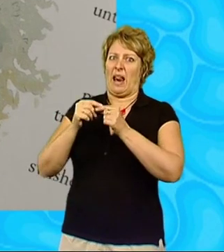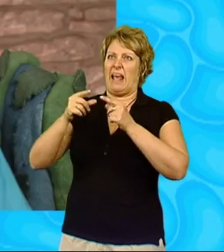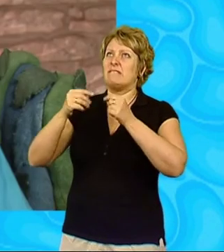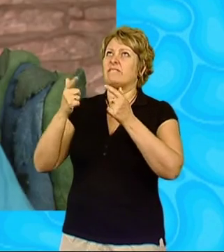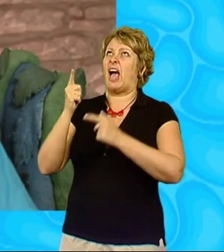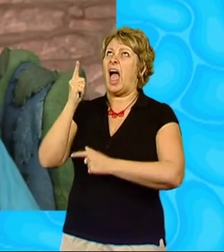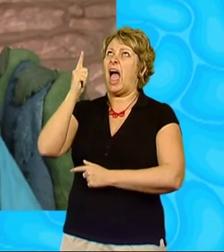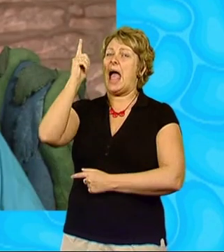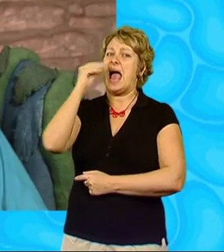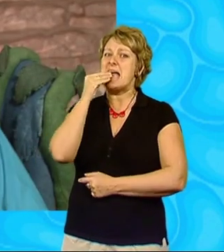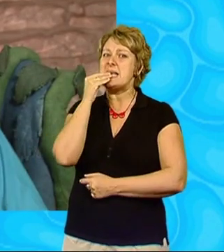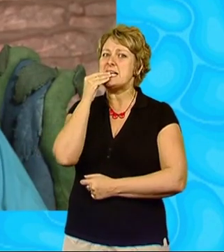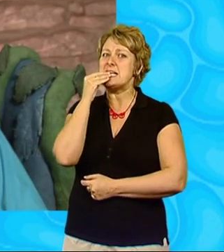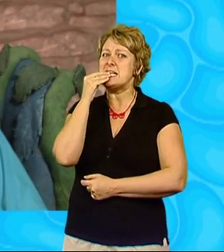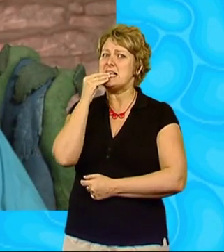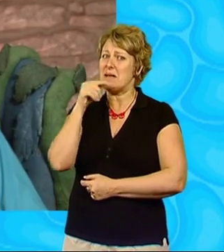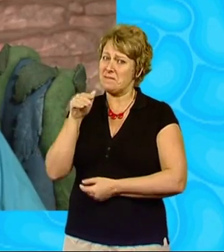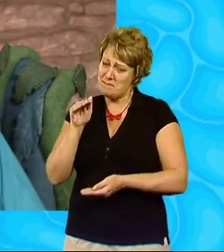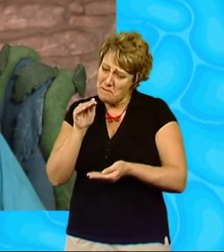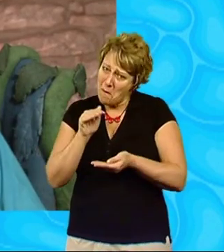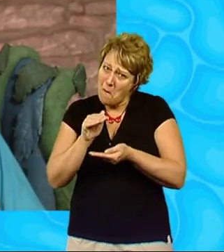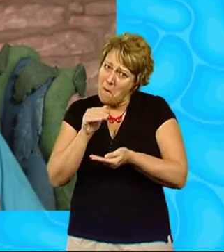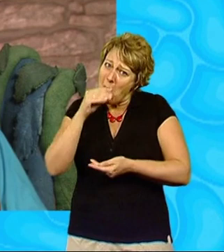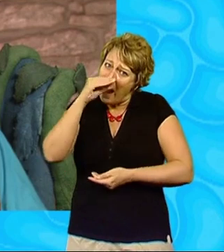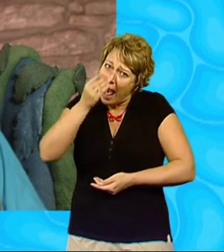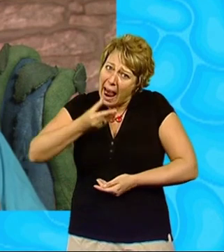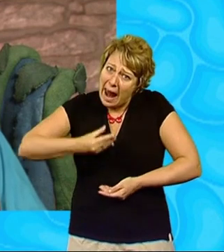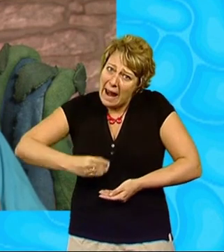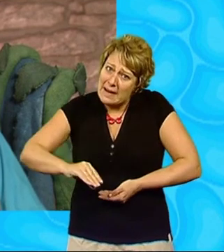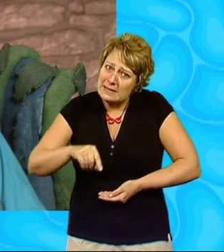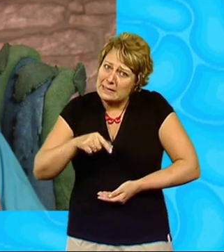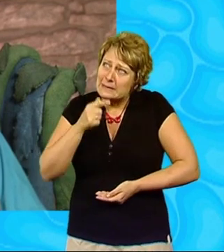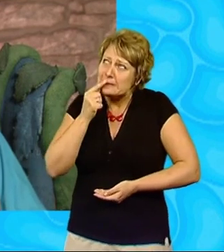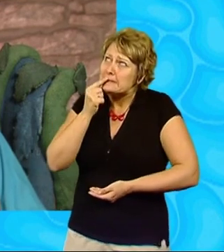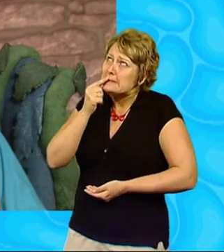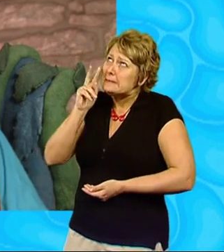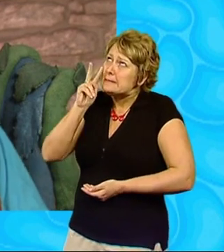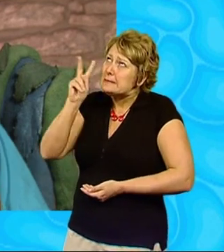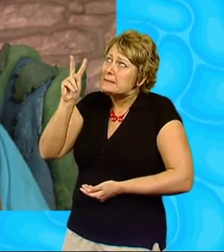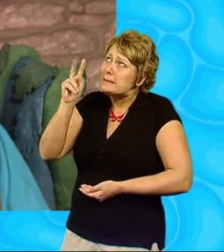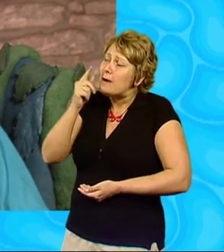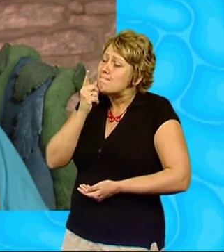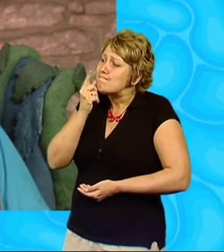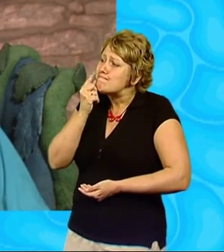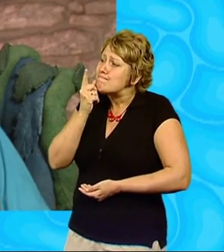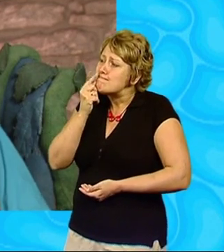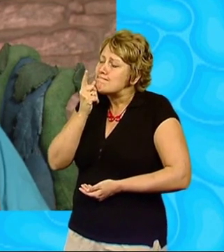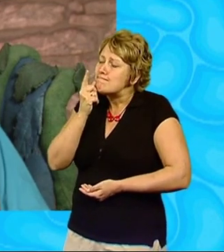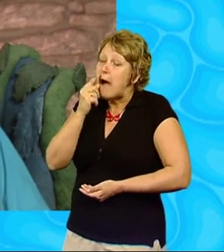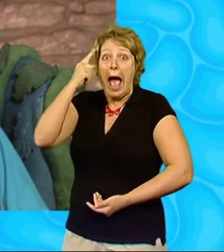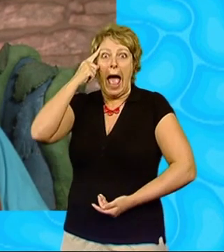away, and she was just a little elephant. She thought for a bit. "I know what to